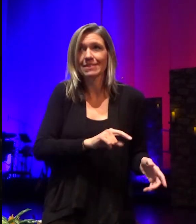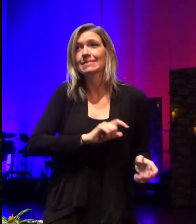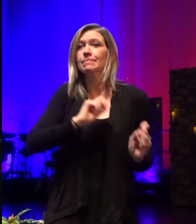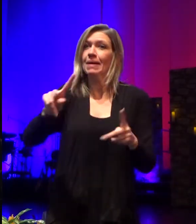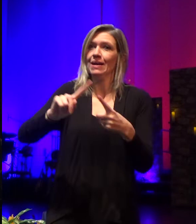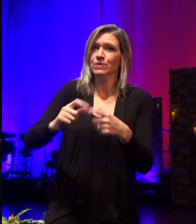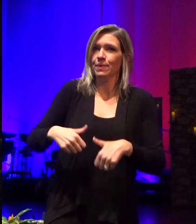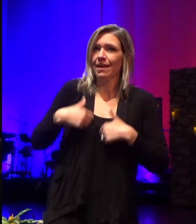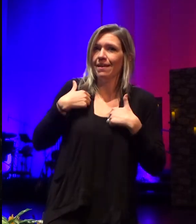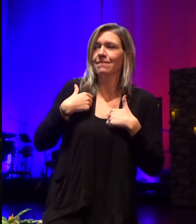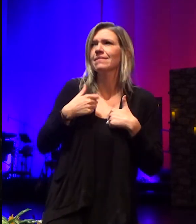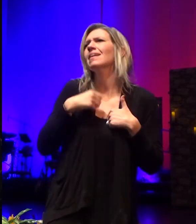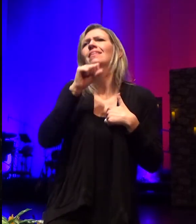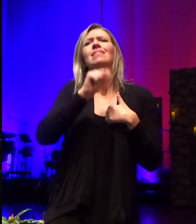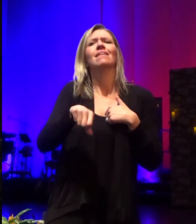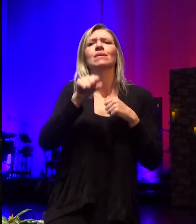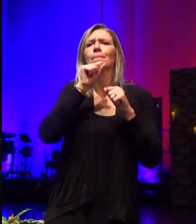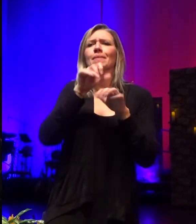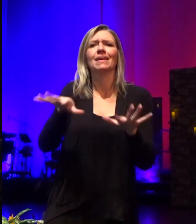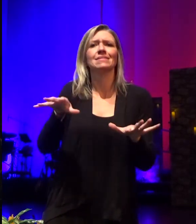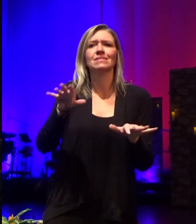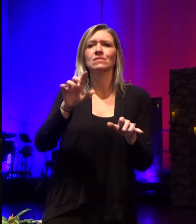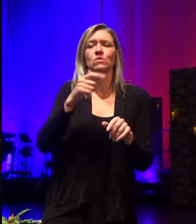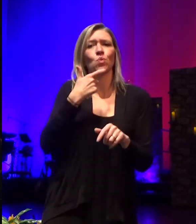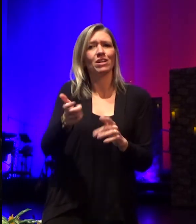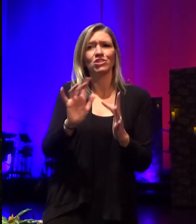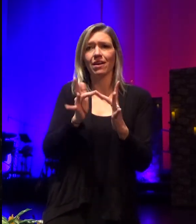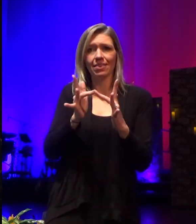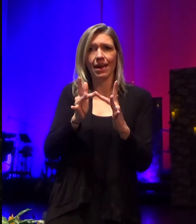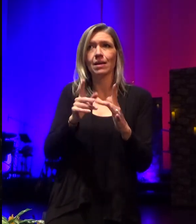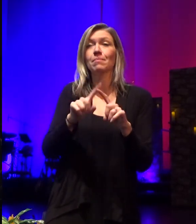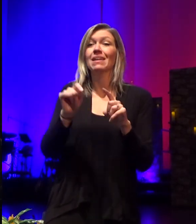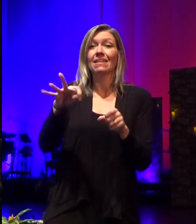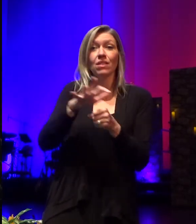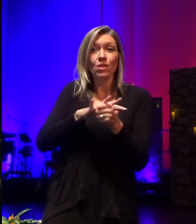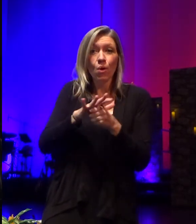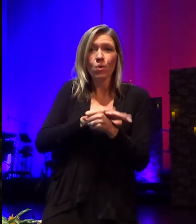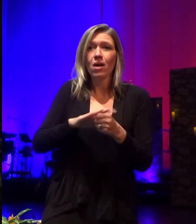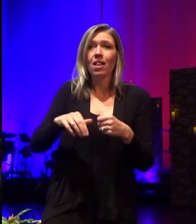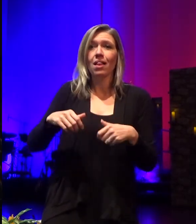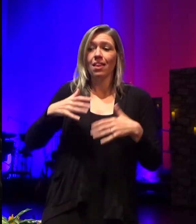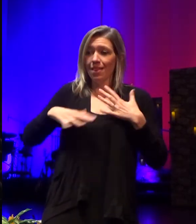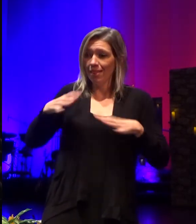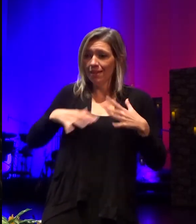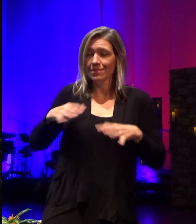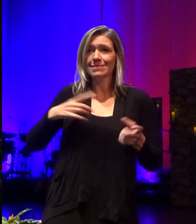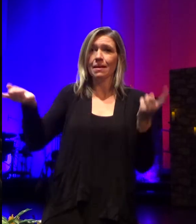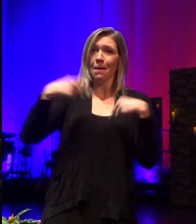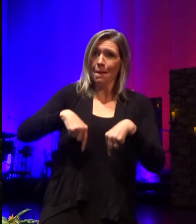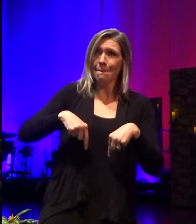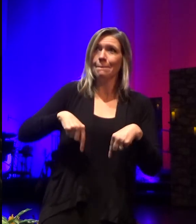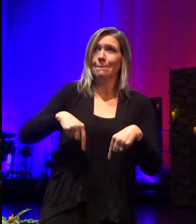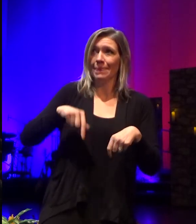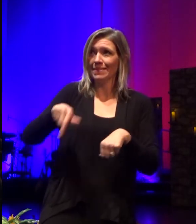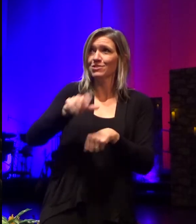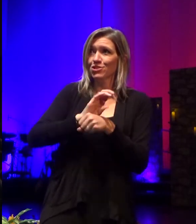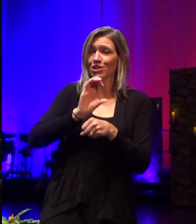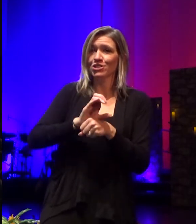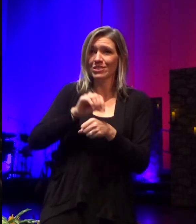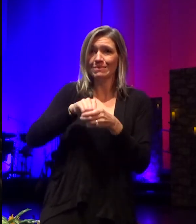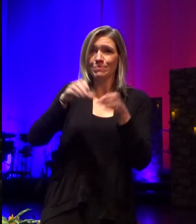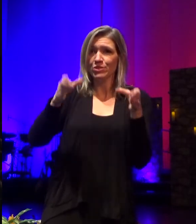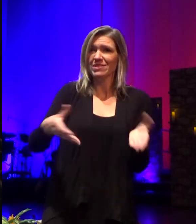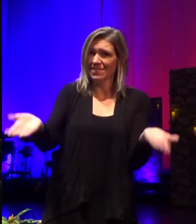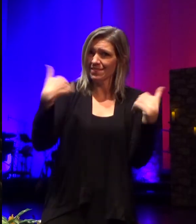And I love and bless you watching online, but if you're local, get out of your pajamas and get yourself over here to this church